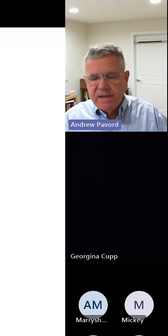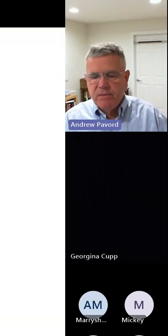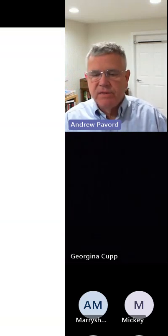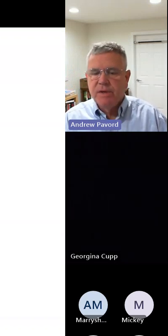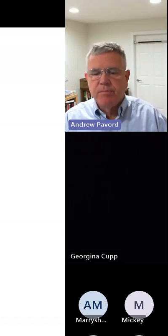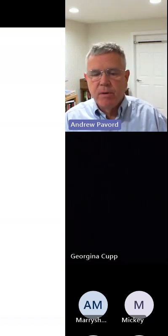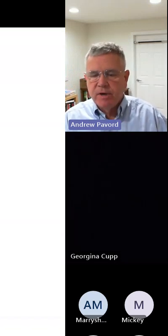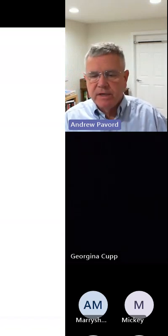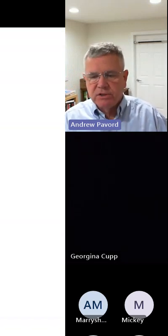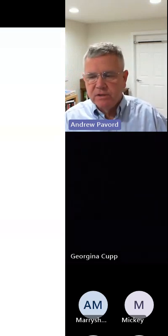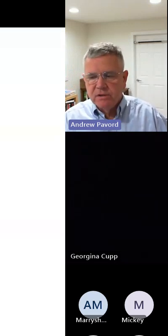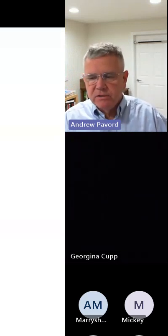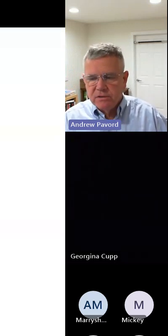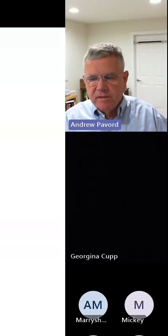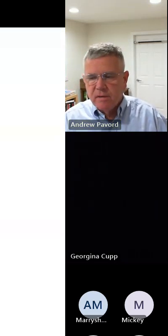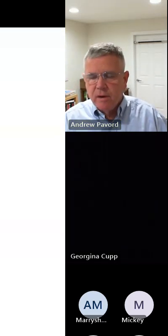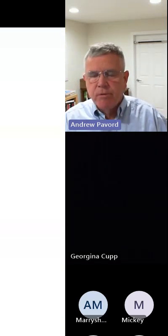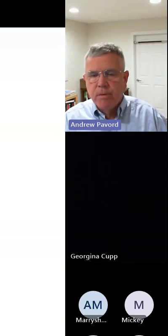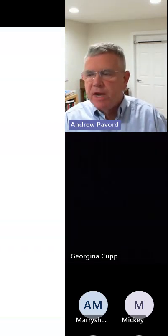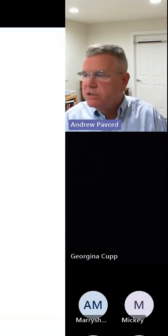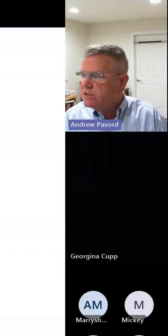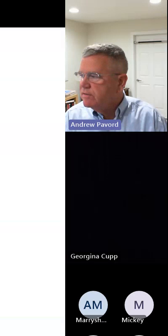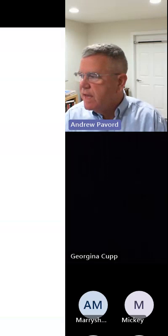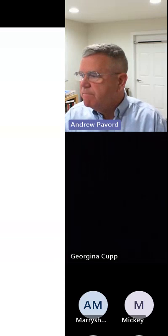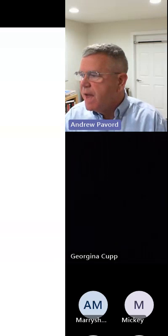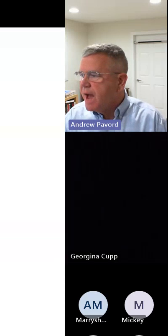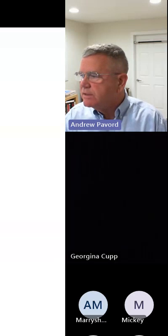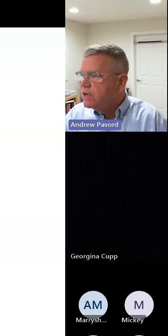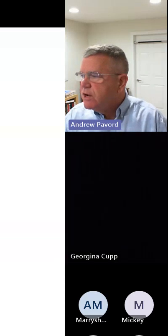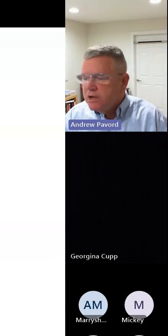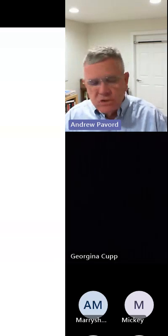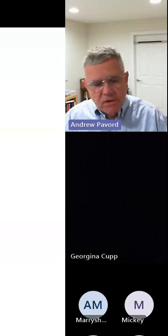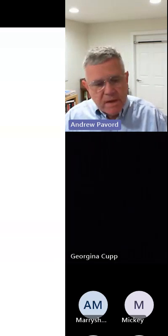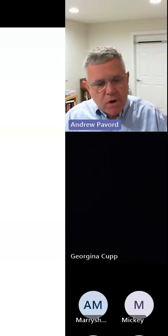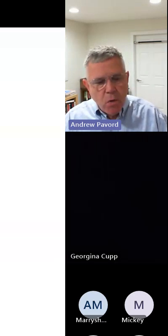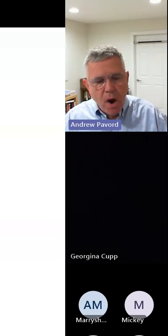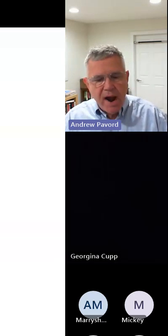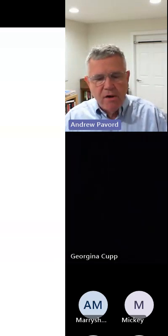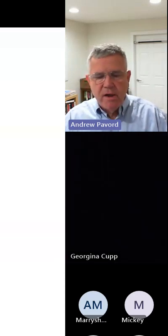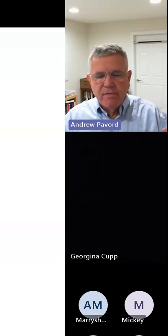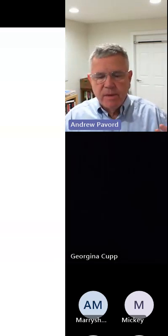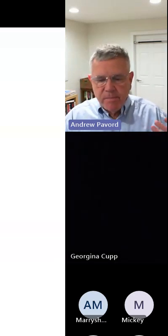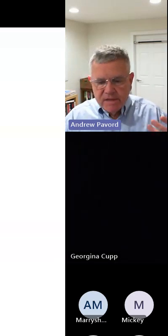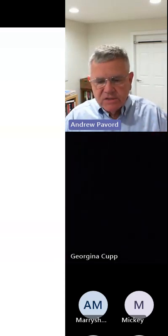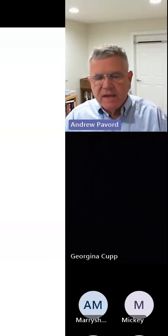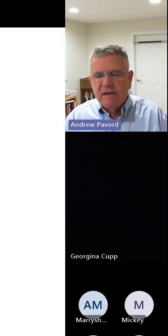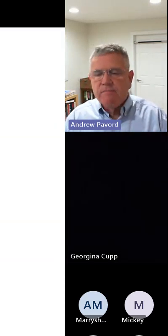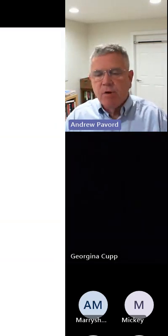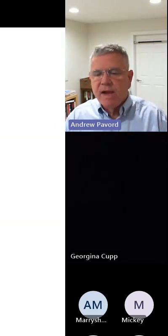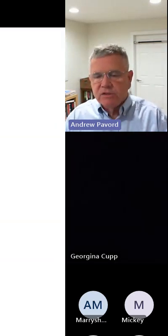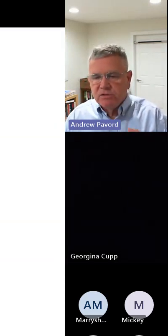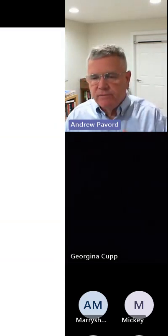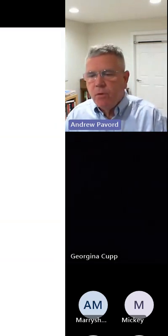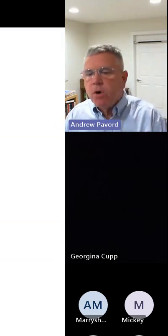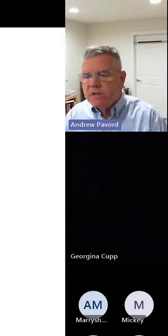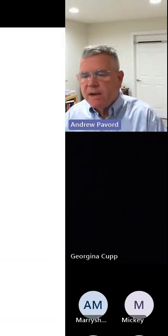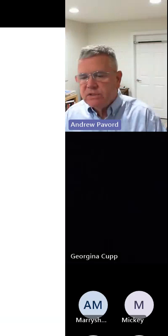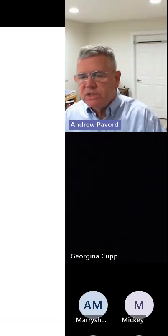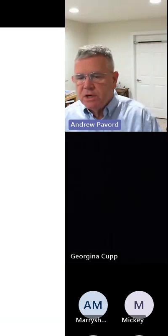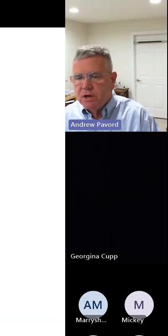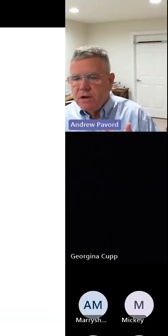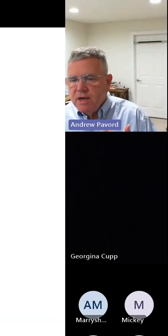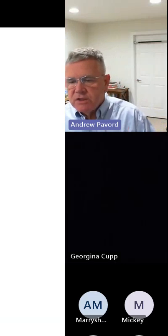is happening with the appropriations that they have passed. So they require the executive branch to